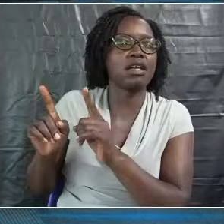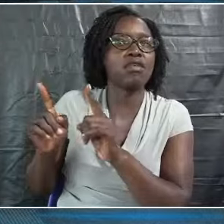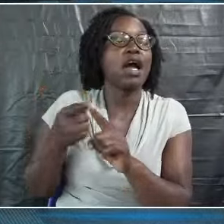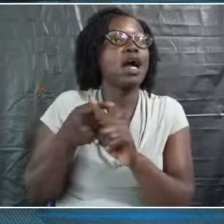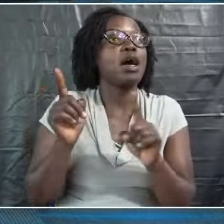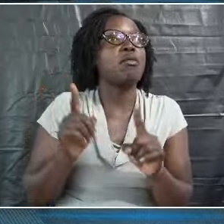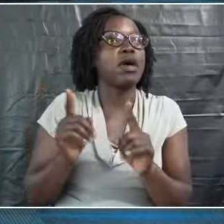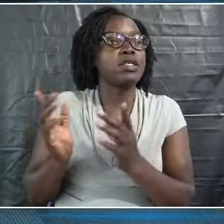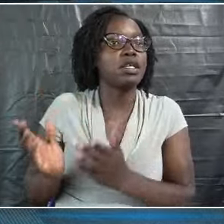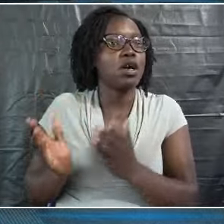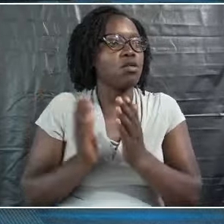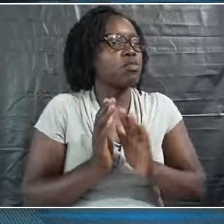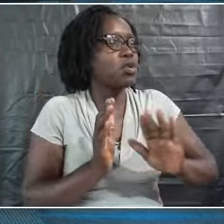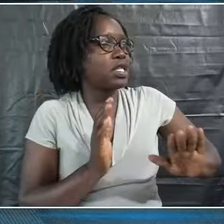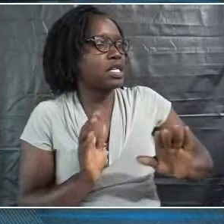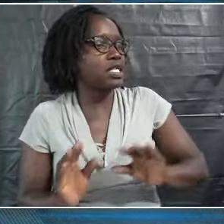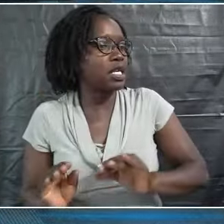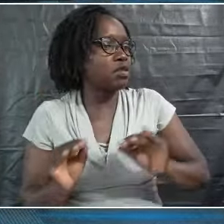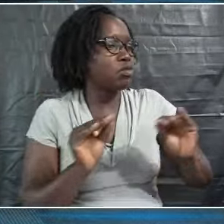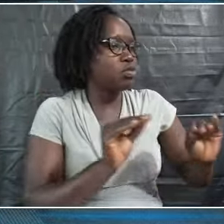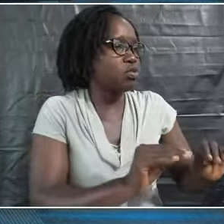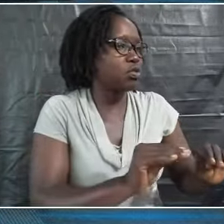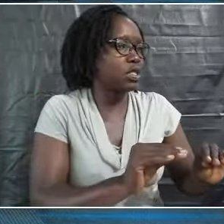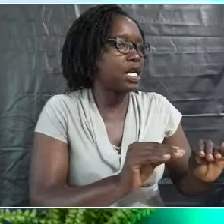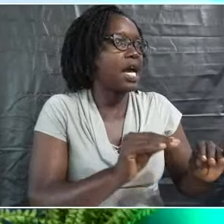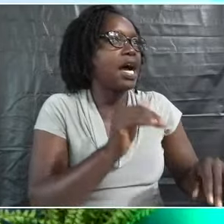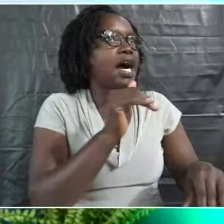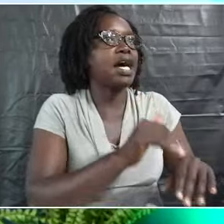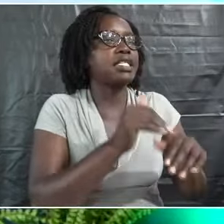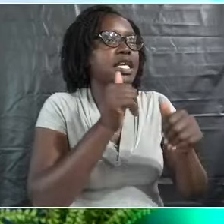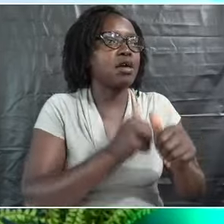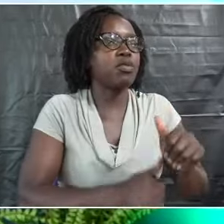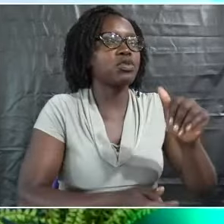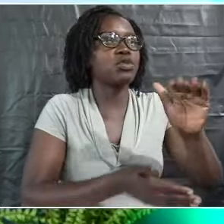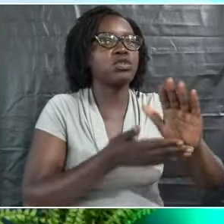but brought the rest and put it at the apostles' feet.